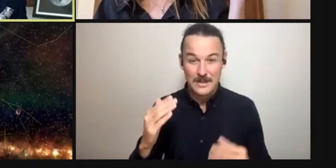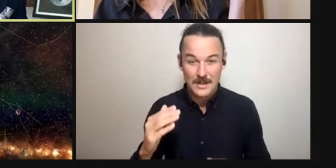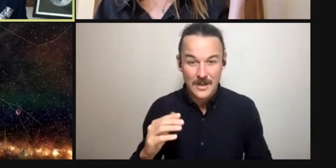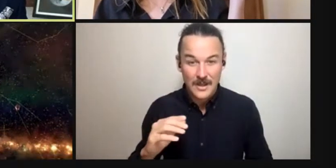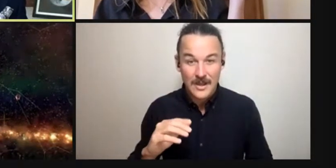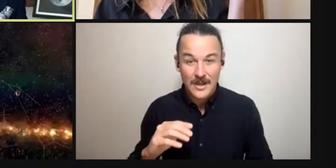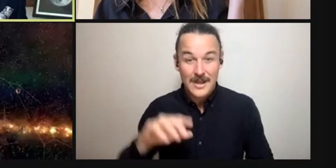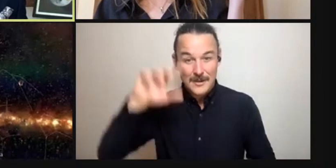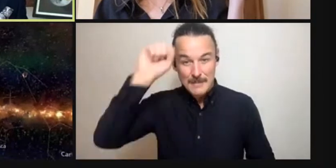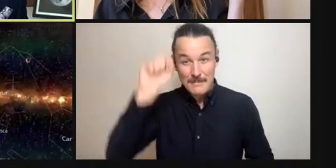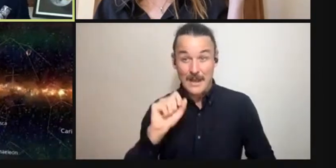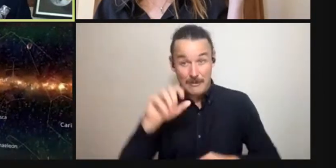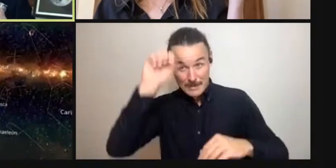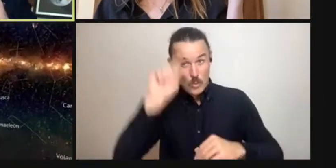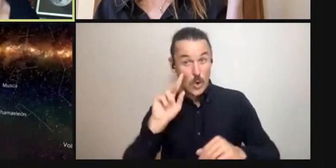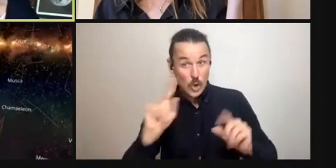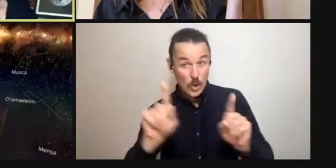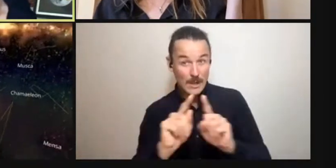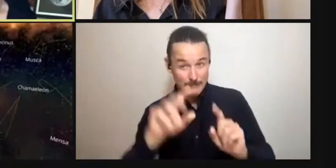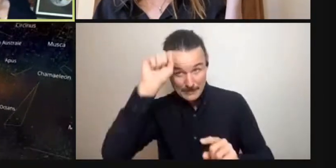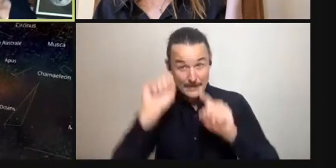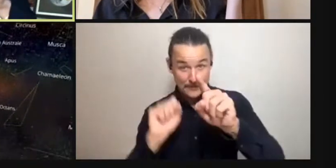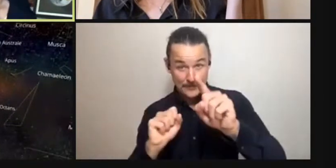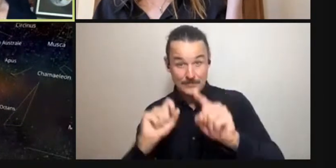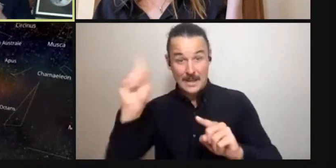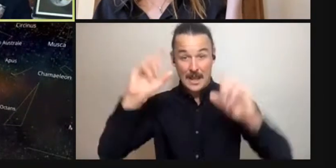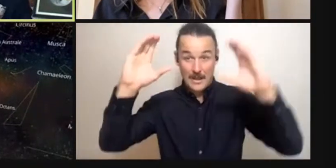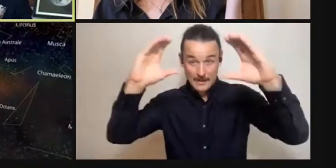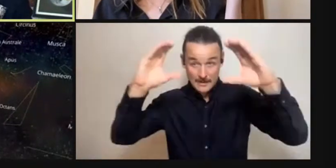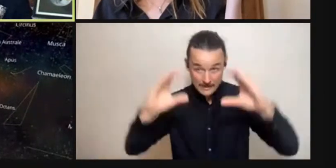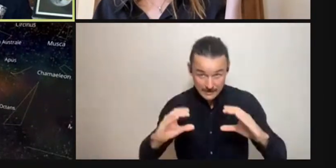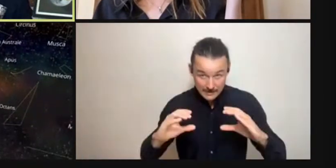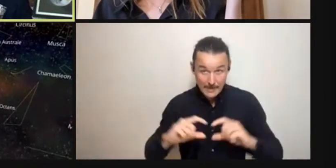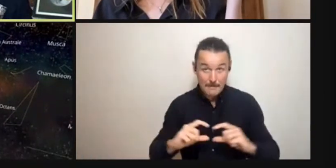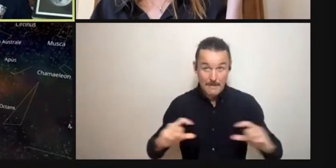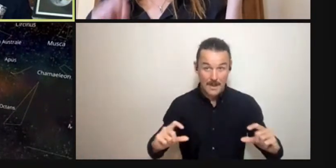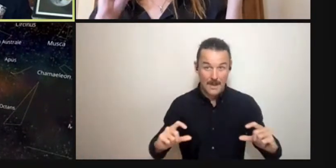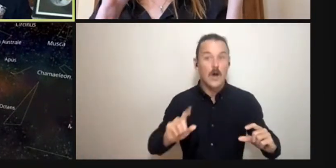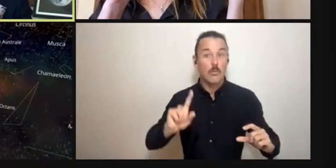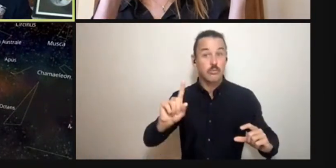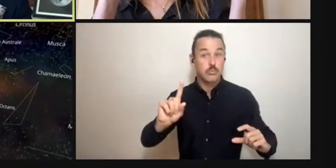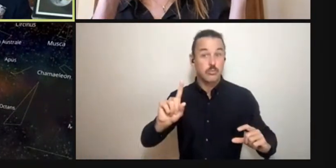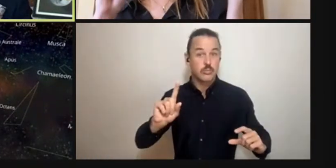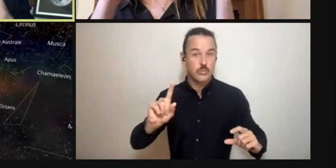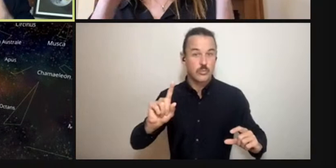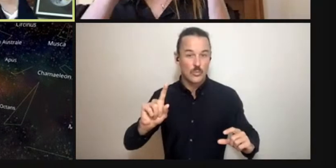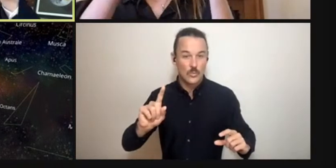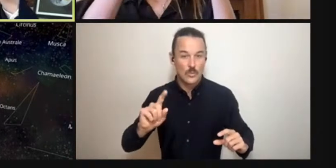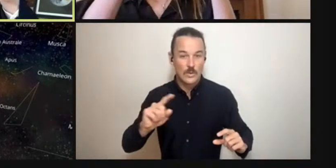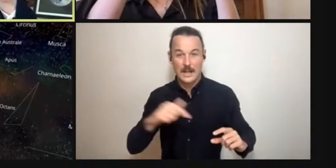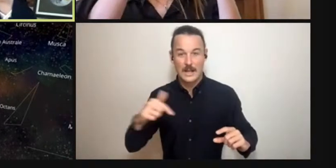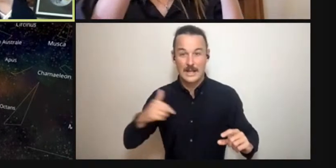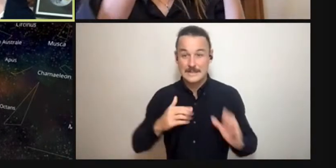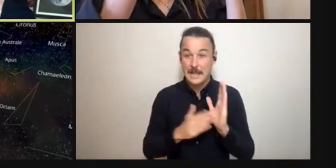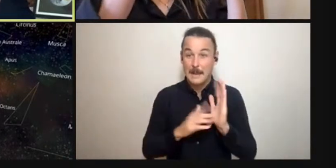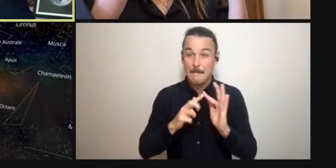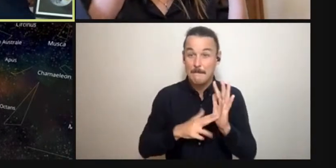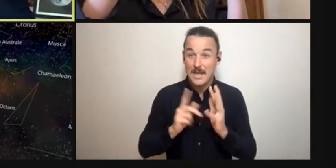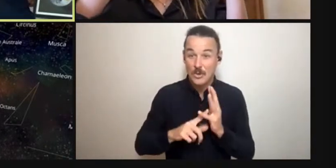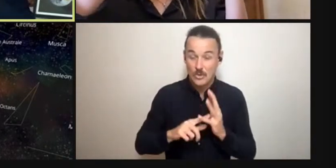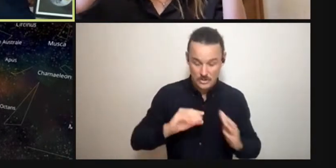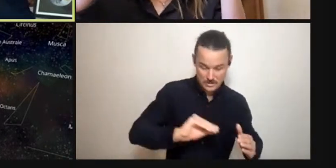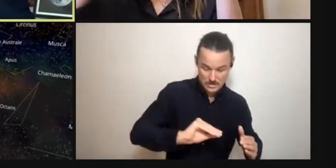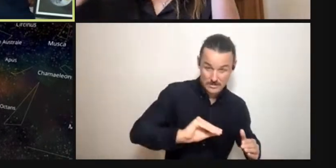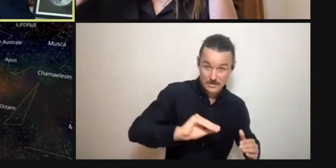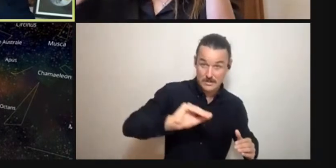down to the color, the light bar. In fact, maybe even let's be fancy, guys. Let's drag our menu up. All right, so here, remember how